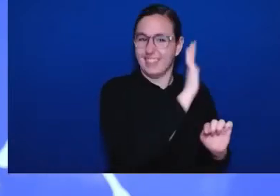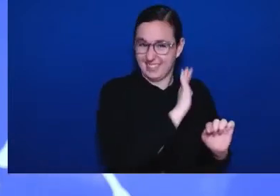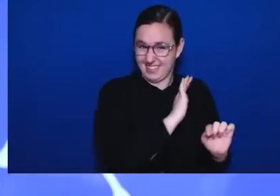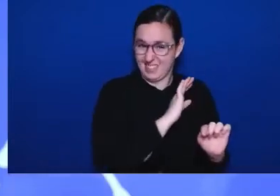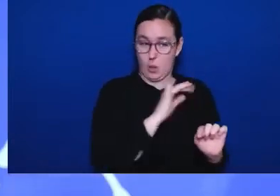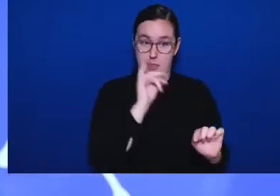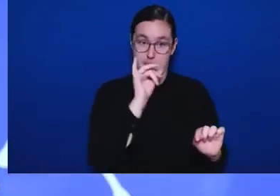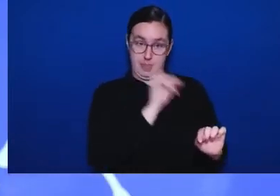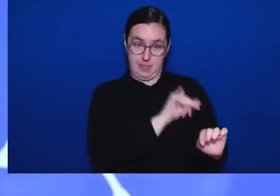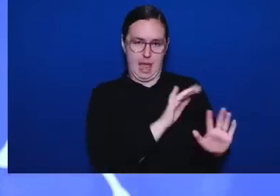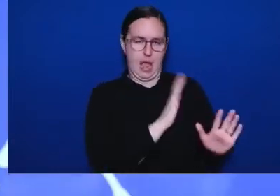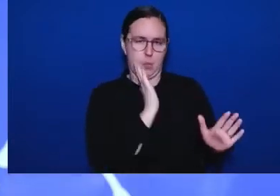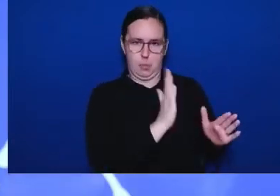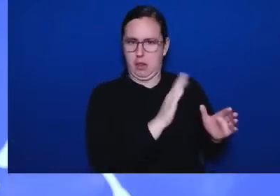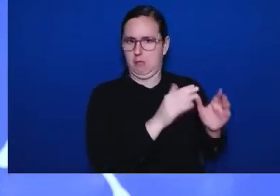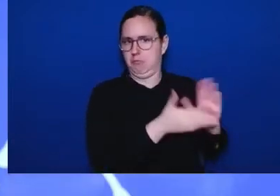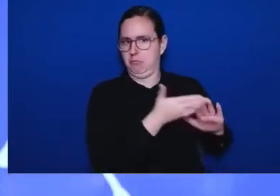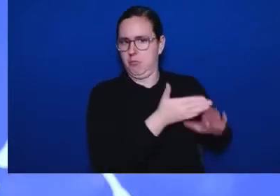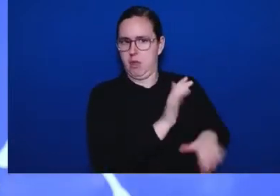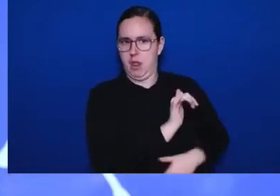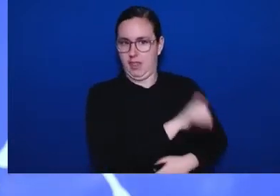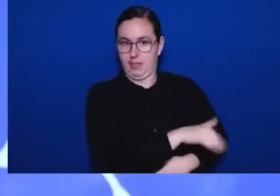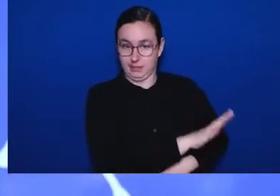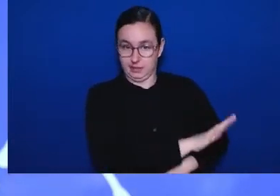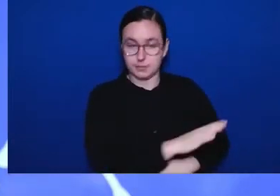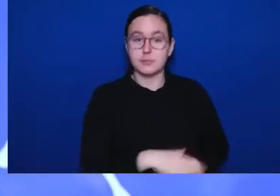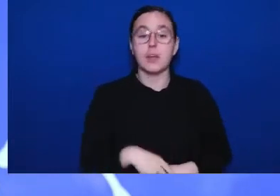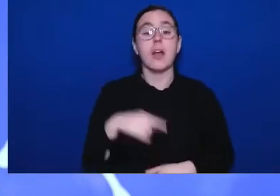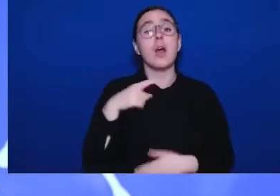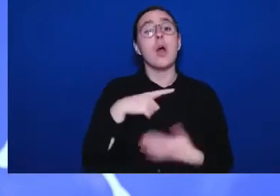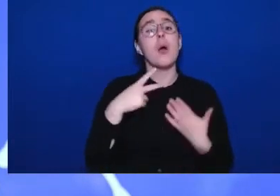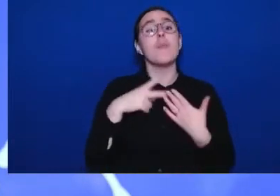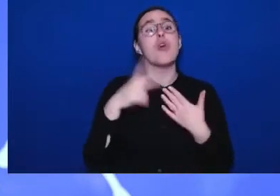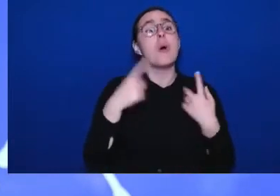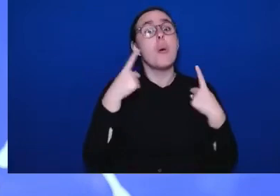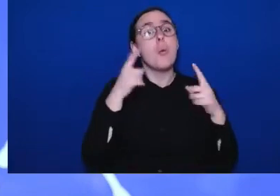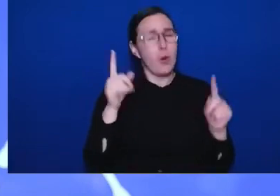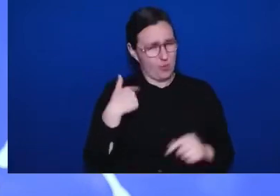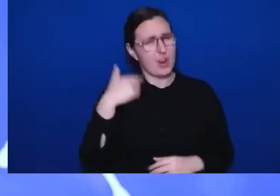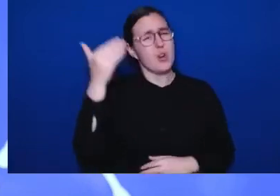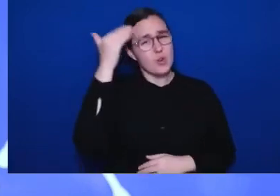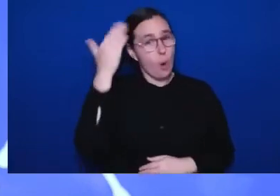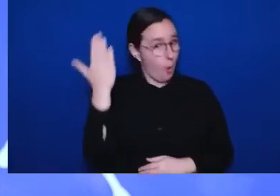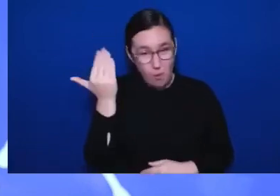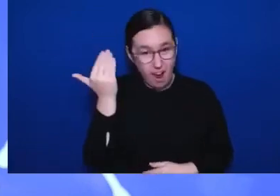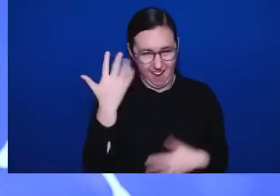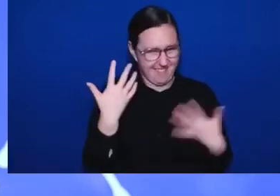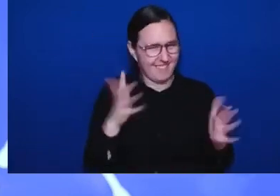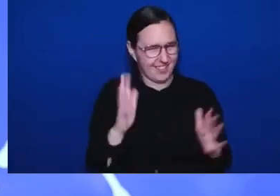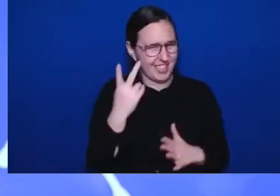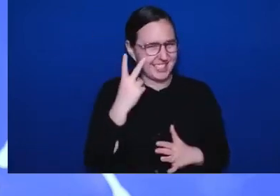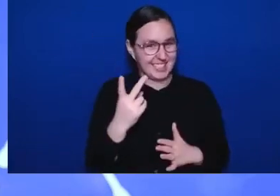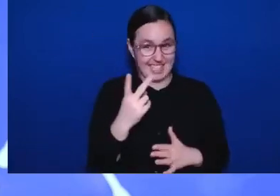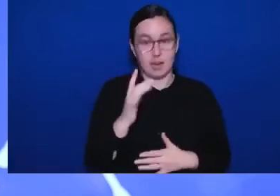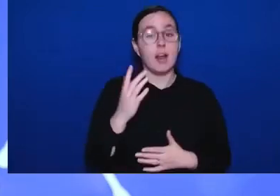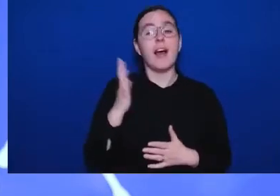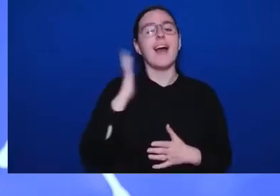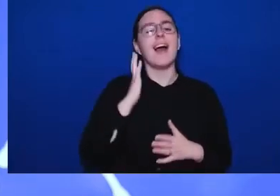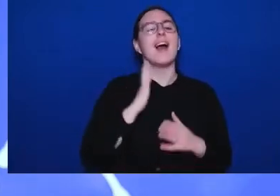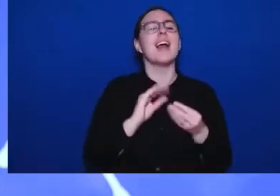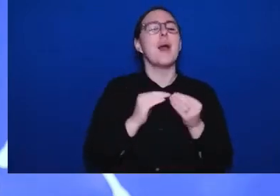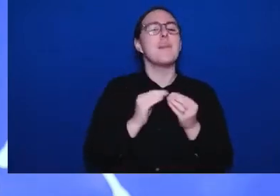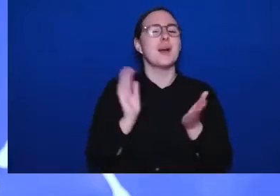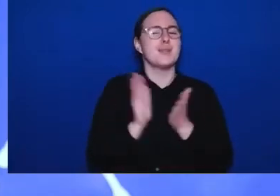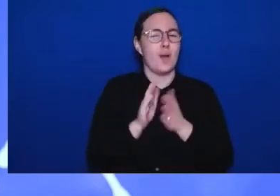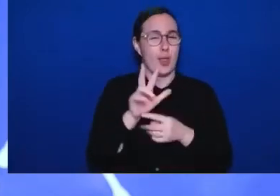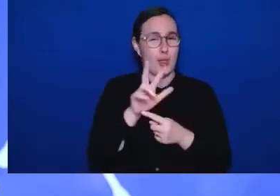we're successful in this program because we've done it for a number of years with 32, and we believe and we know we have the capacity to build that out, and